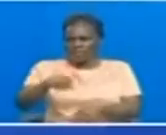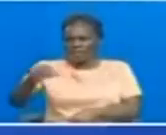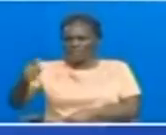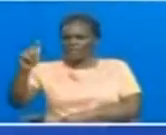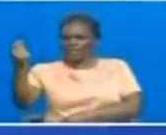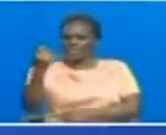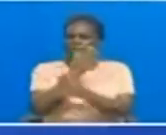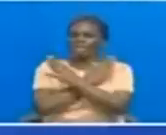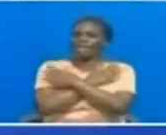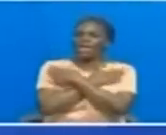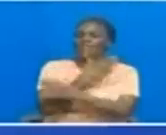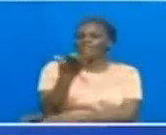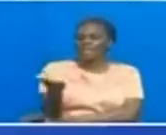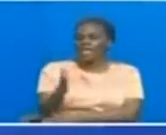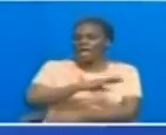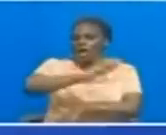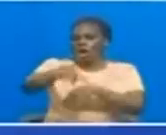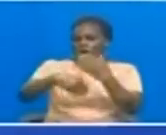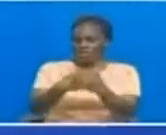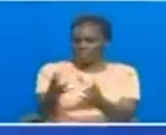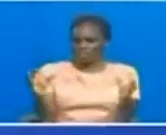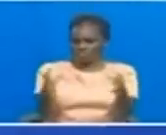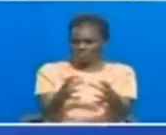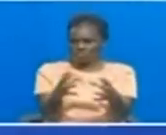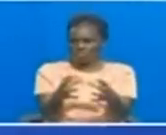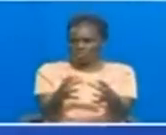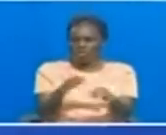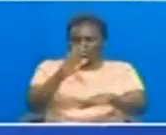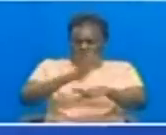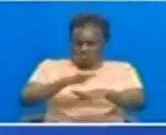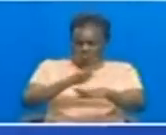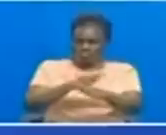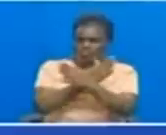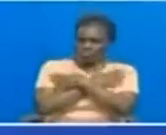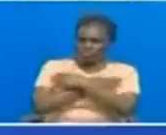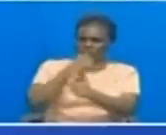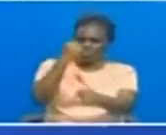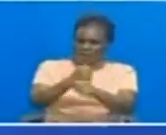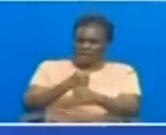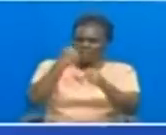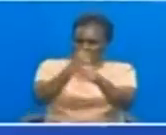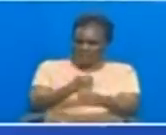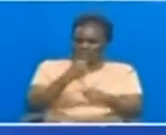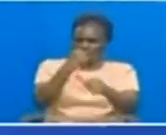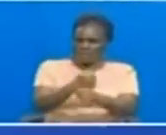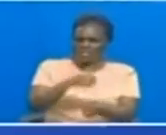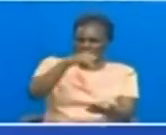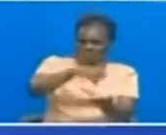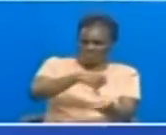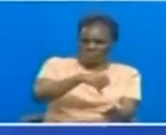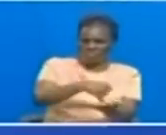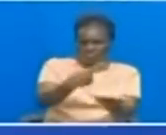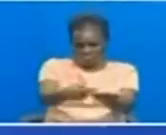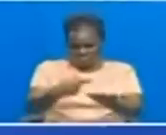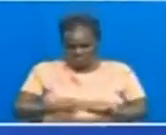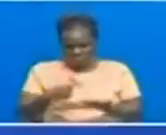Kenyan colleague here okay. called Gerard Gedanda, okay. and he's been a very good colleague. So we've been working collaboratively, mm-hmm. been engaging, and